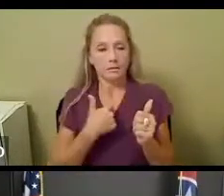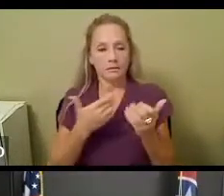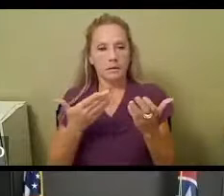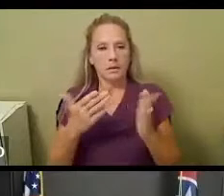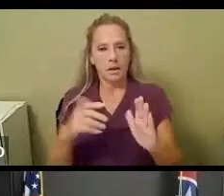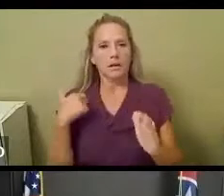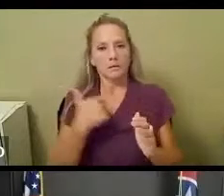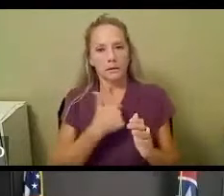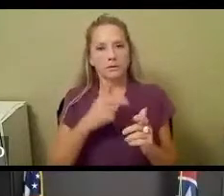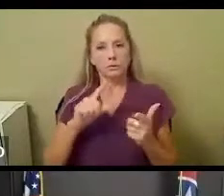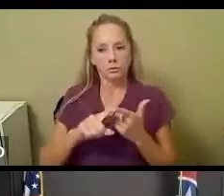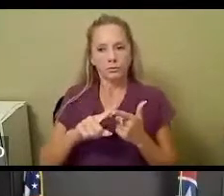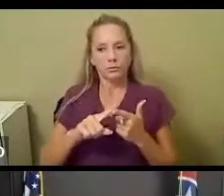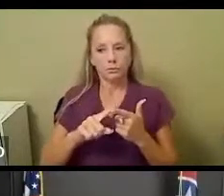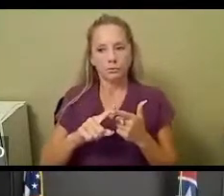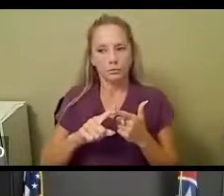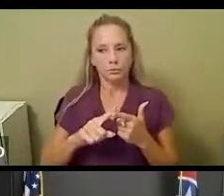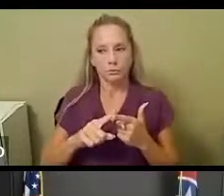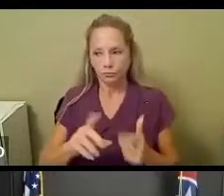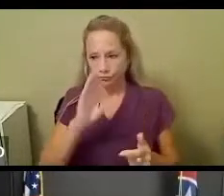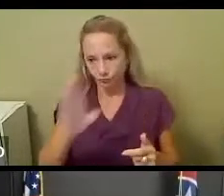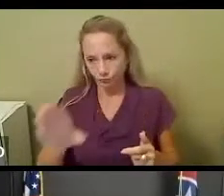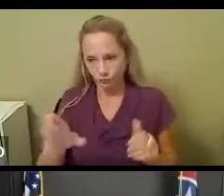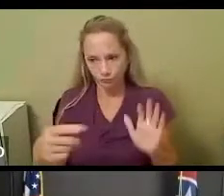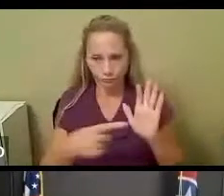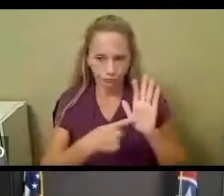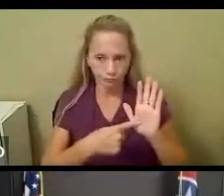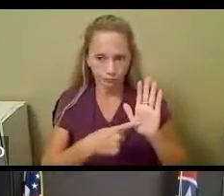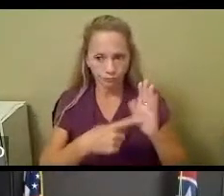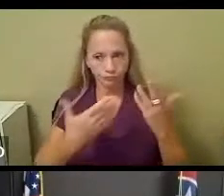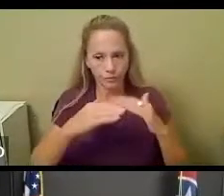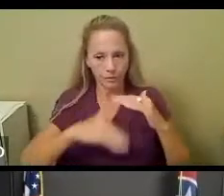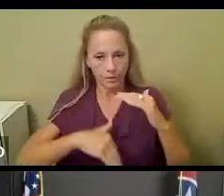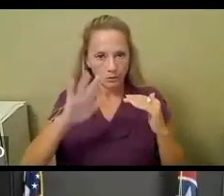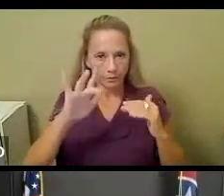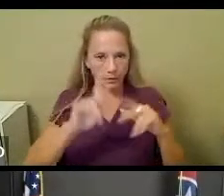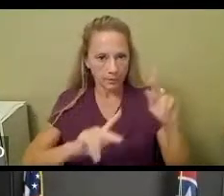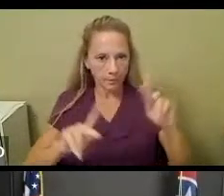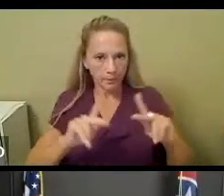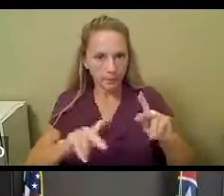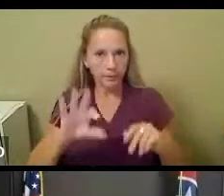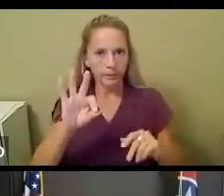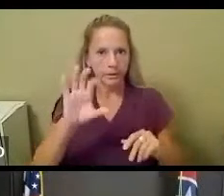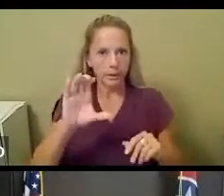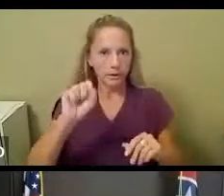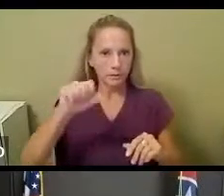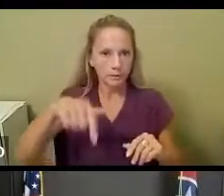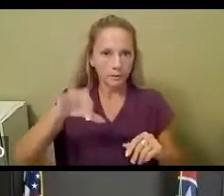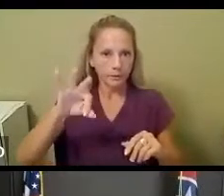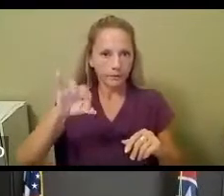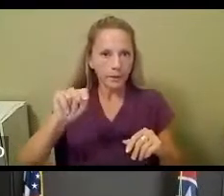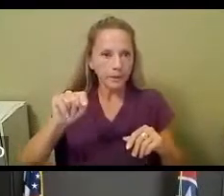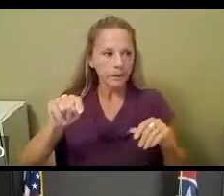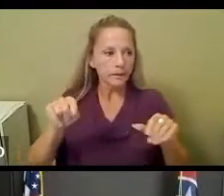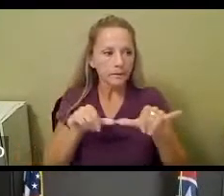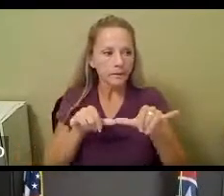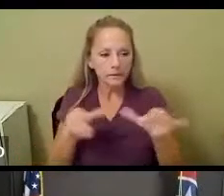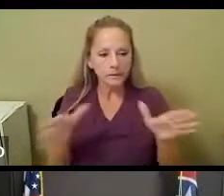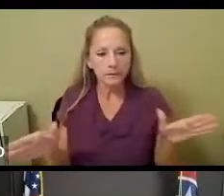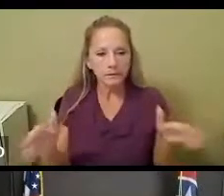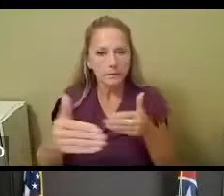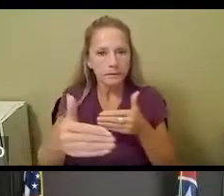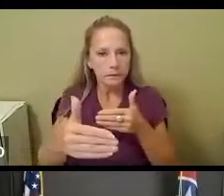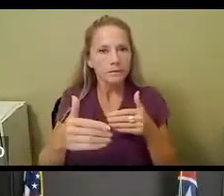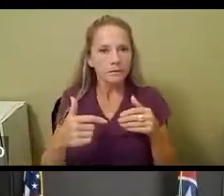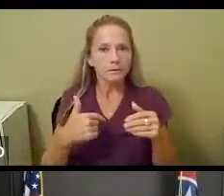that in a pretty direct manner with the less than 25 people and the 900 square feet. So I